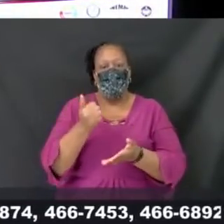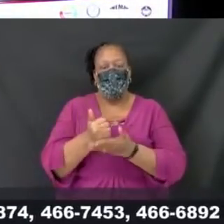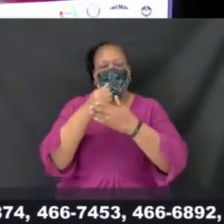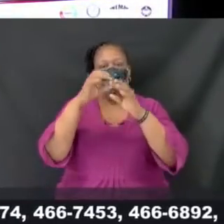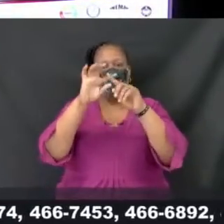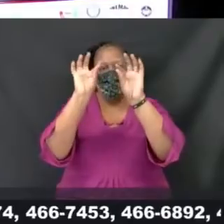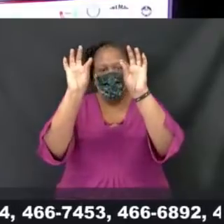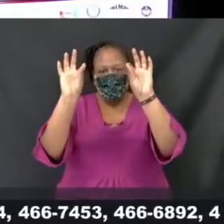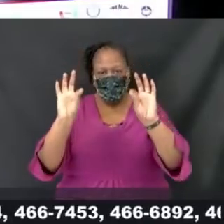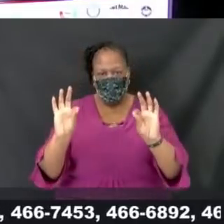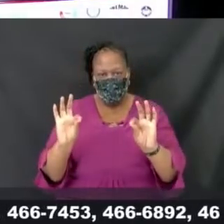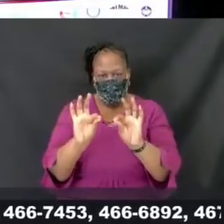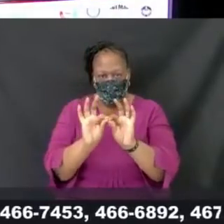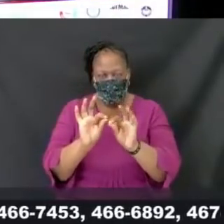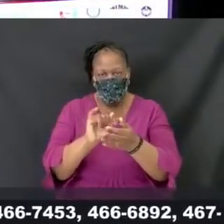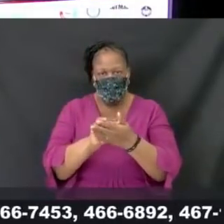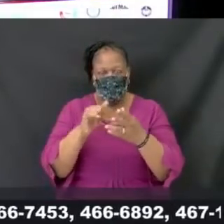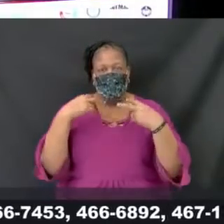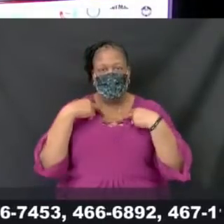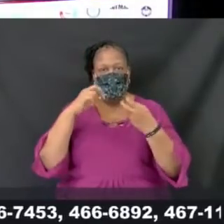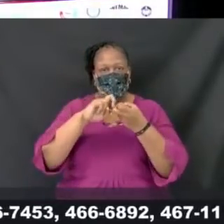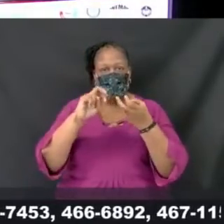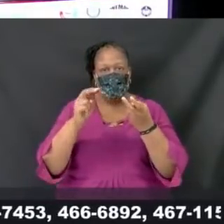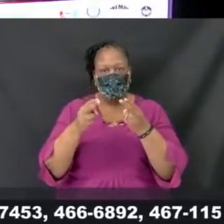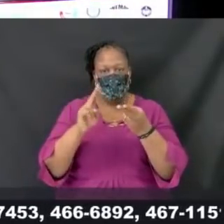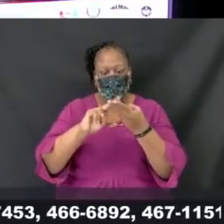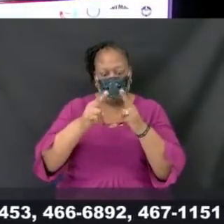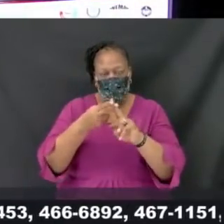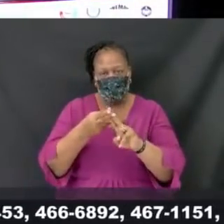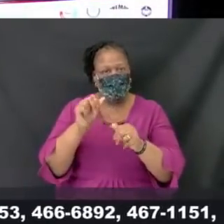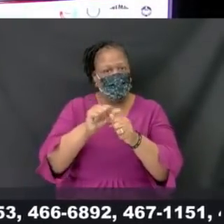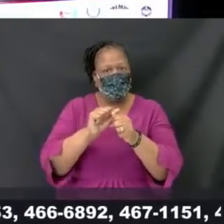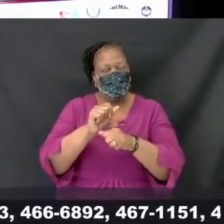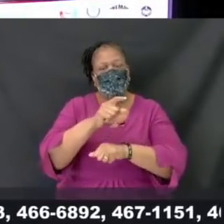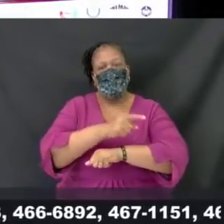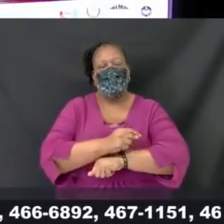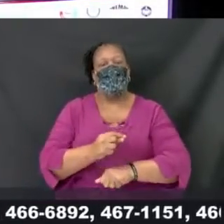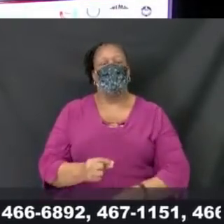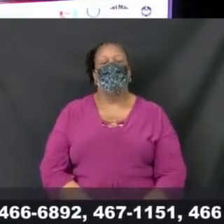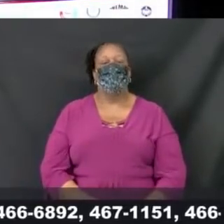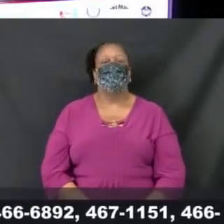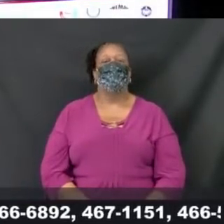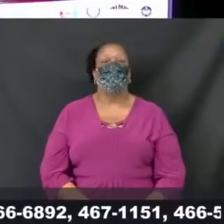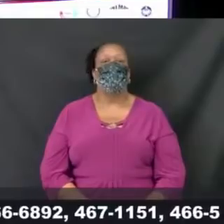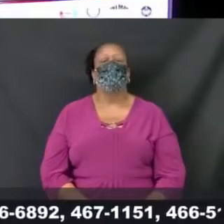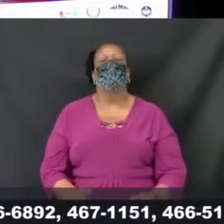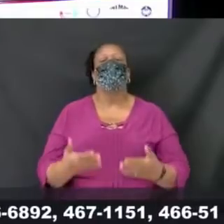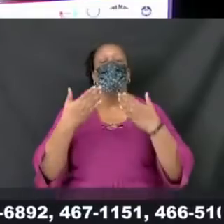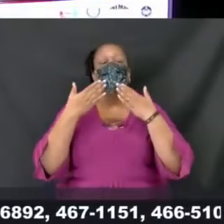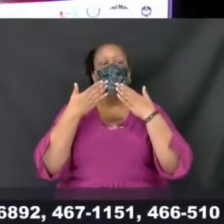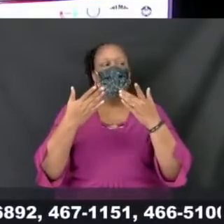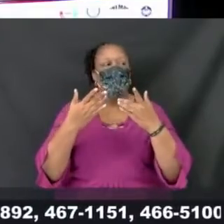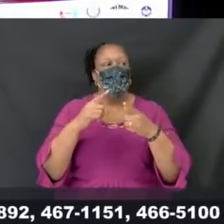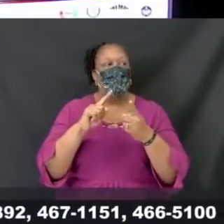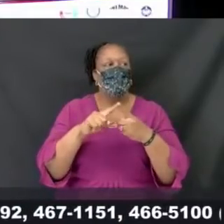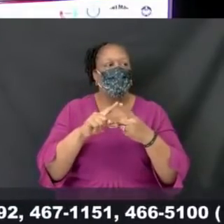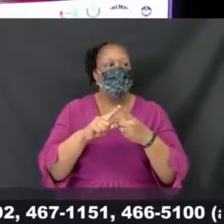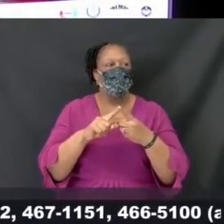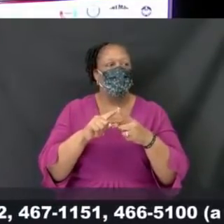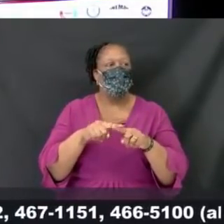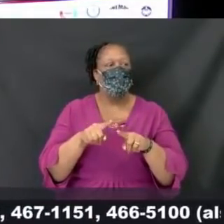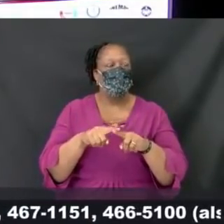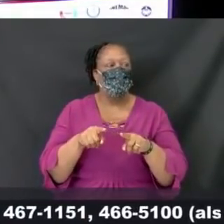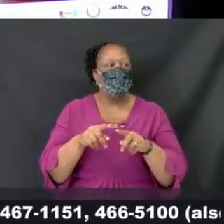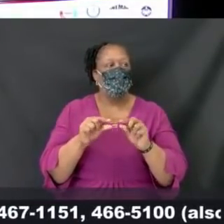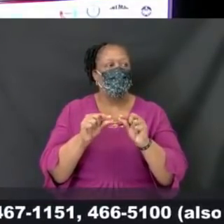all of that we receive each day. Thank you to all of you, to our chair and co-chair of the